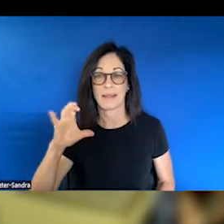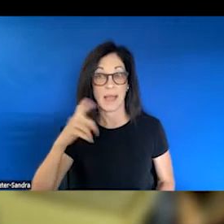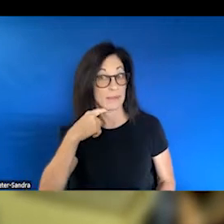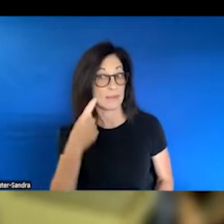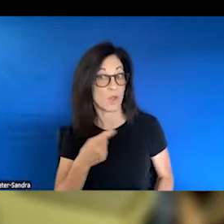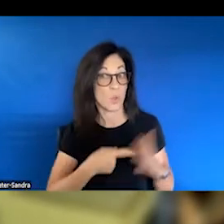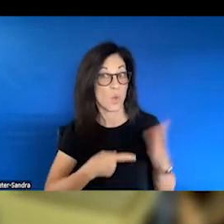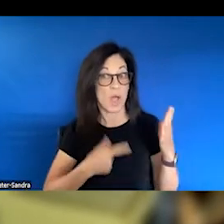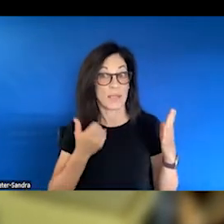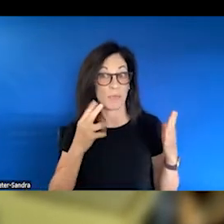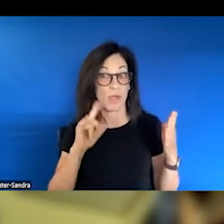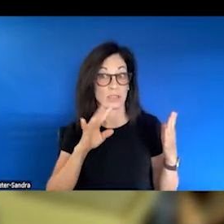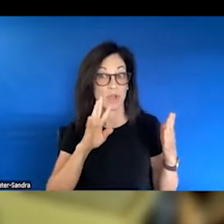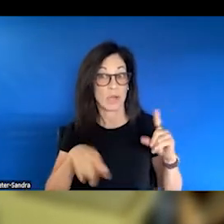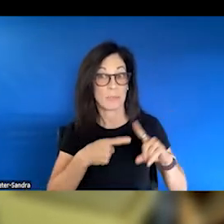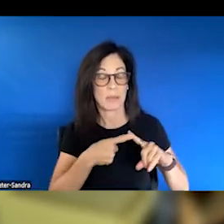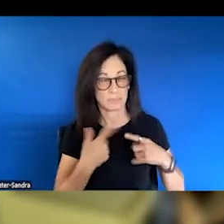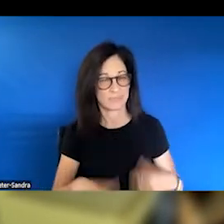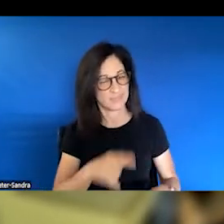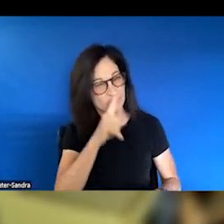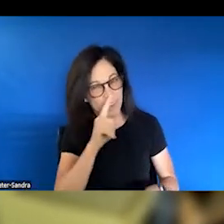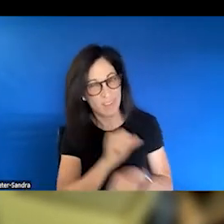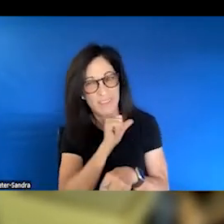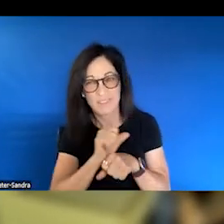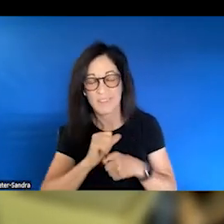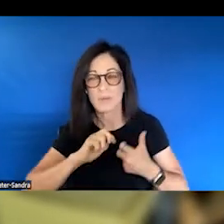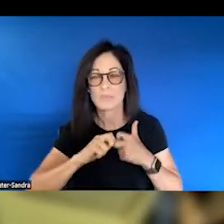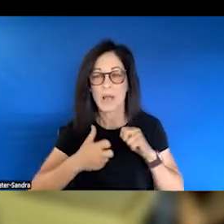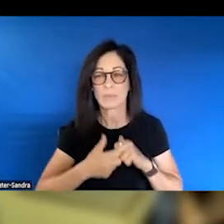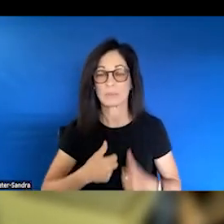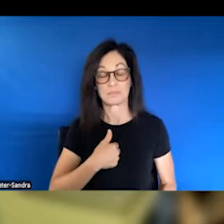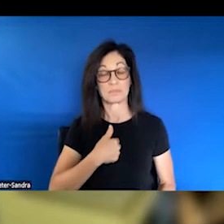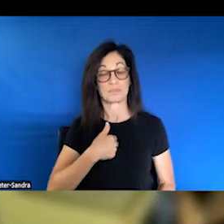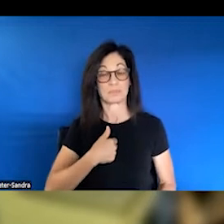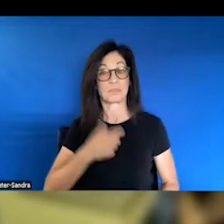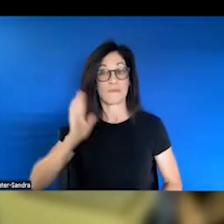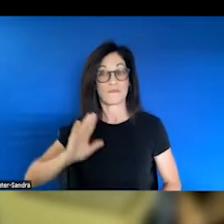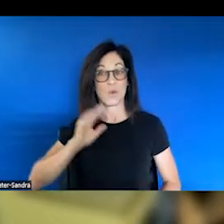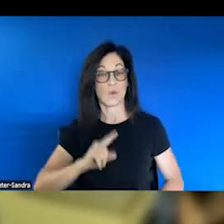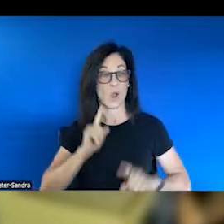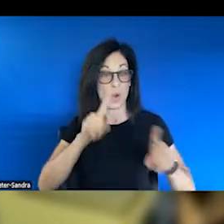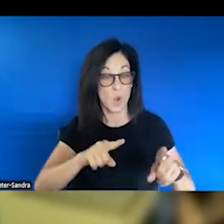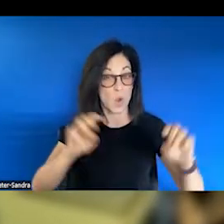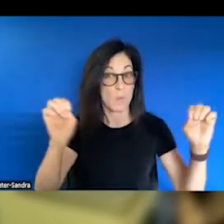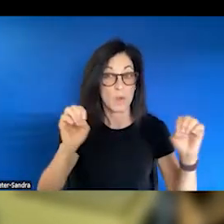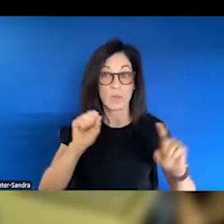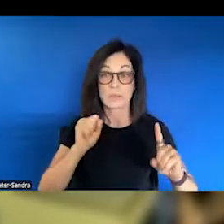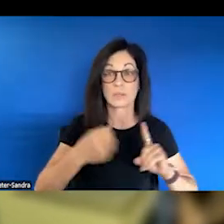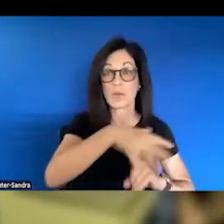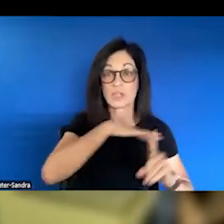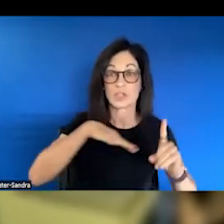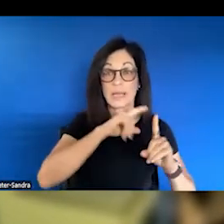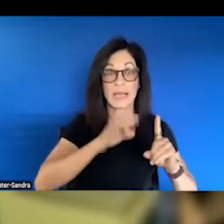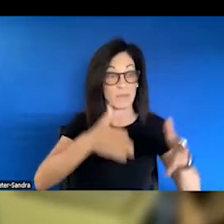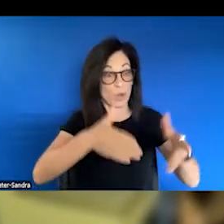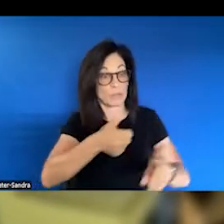to is a very real problem, that when I would respond to emergencies, if the patient was deaf or